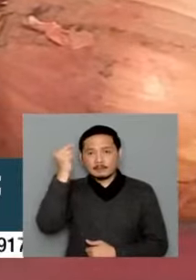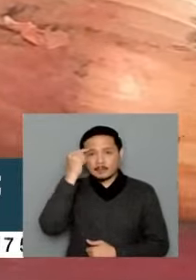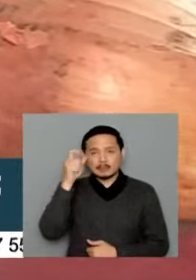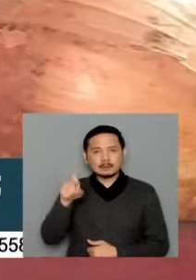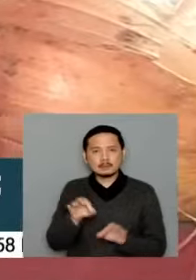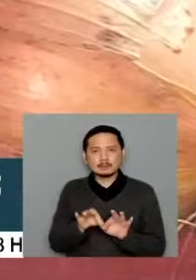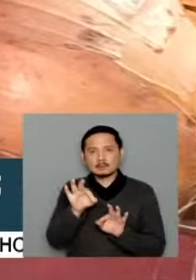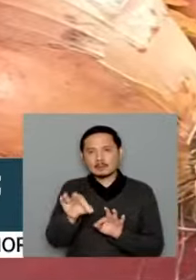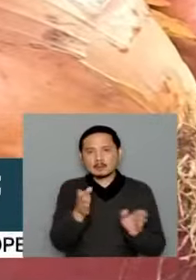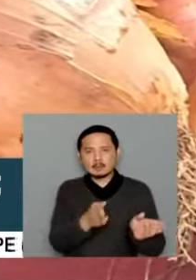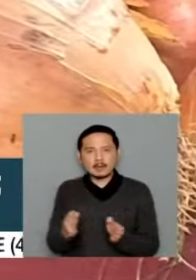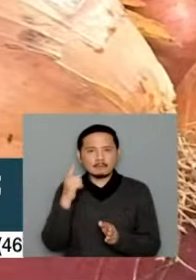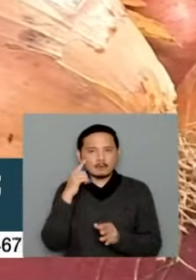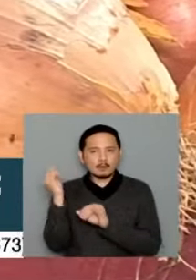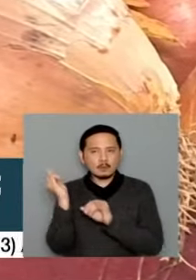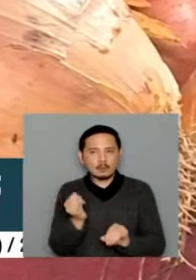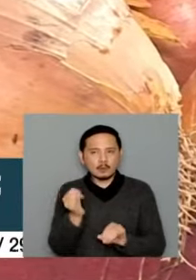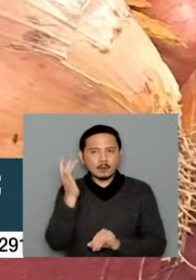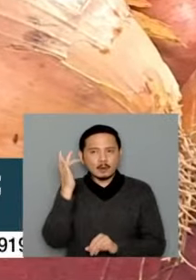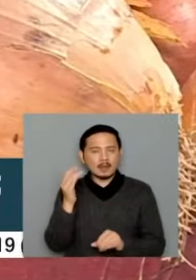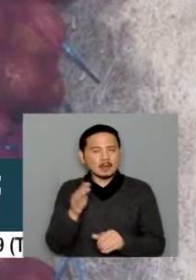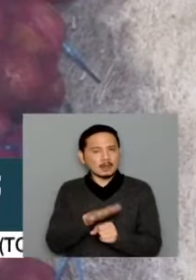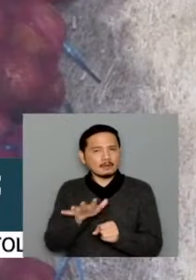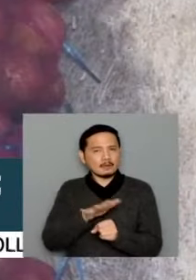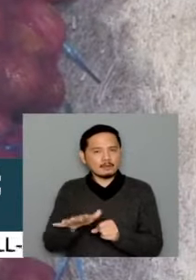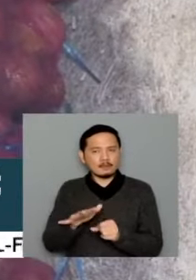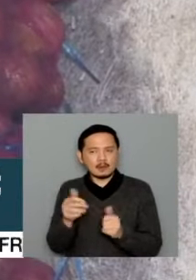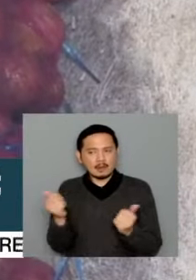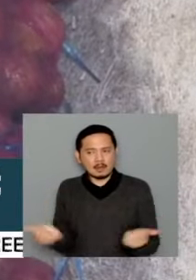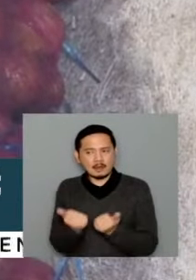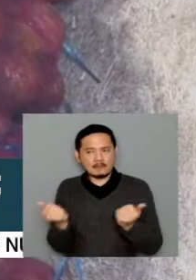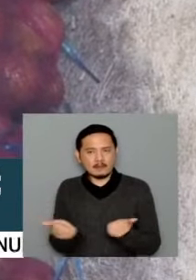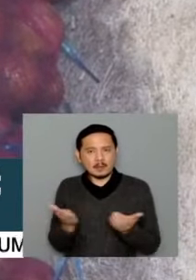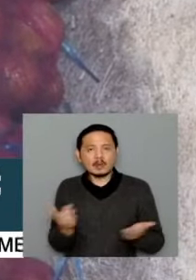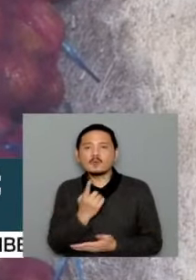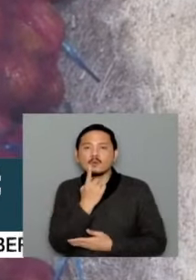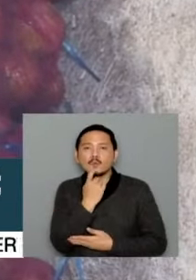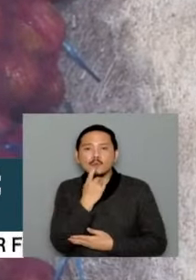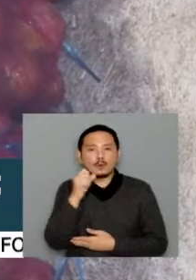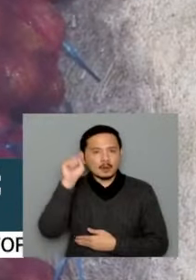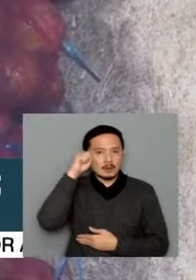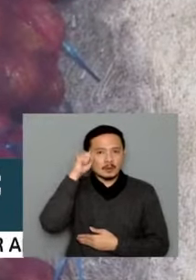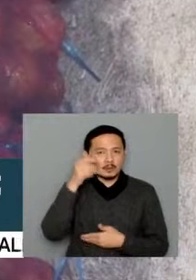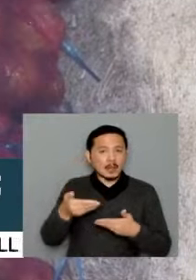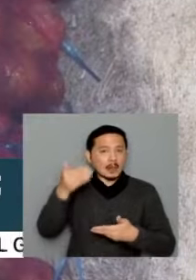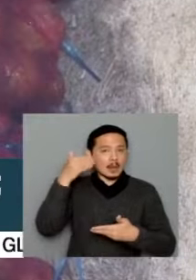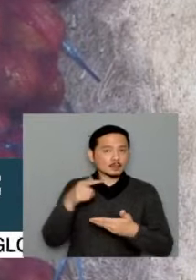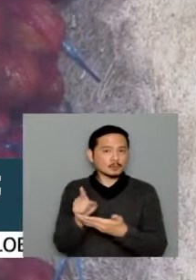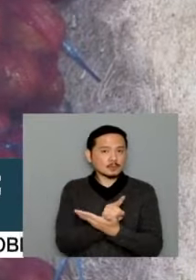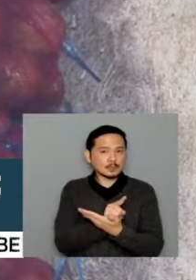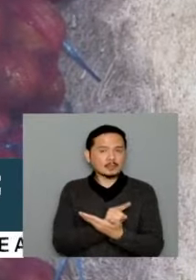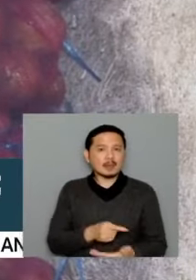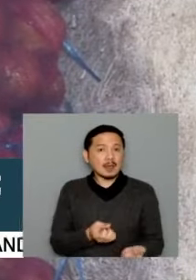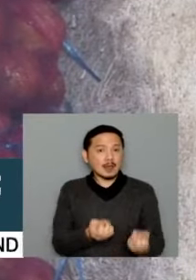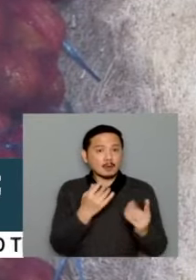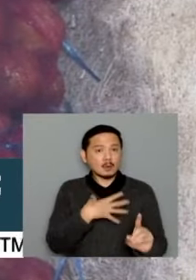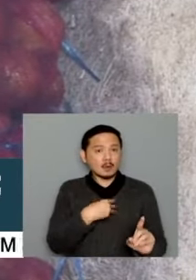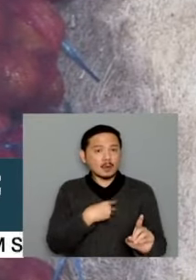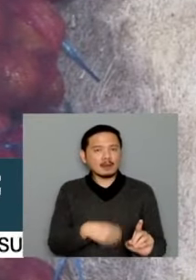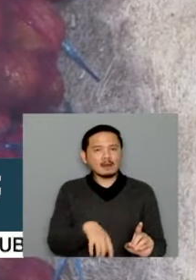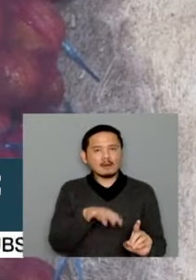import since there's still enough supply of red onions. Last week, the price of white onions soared to 400 pesos per kilo